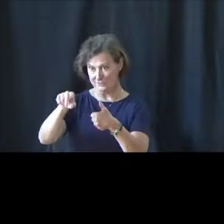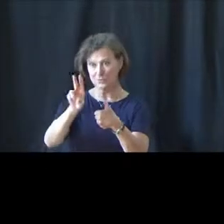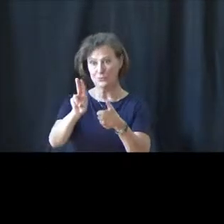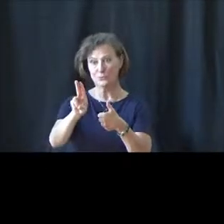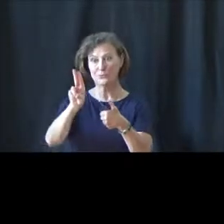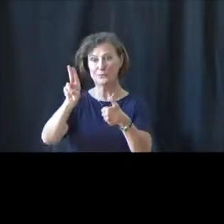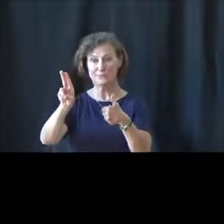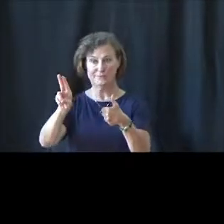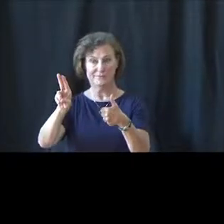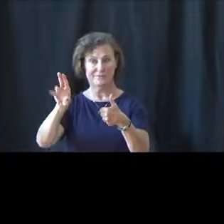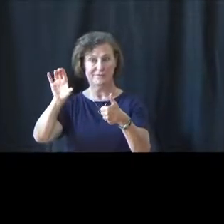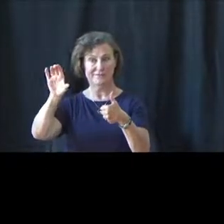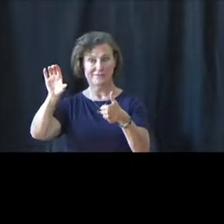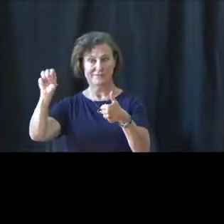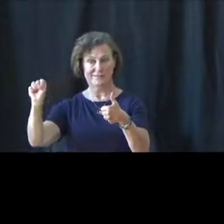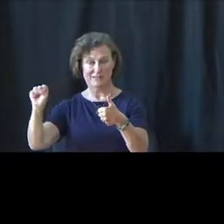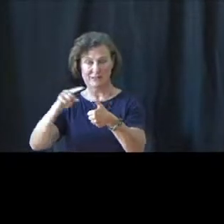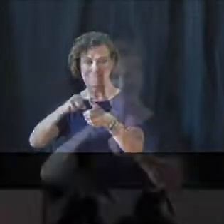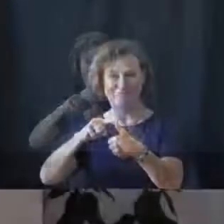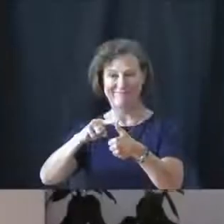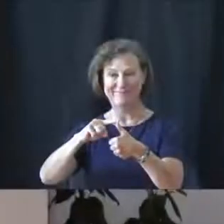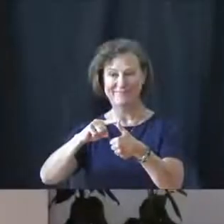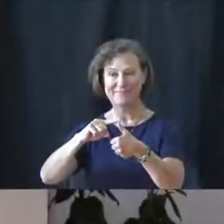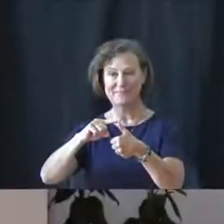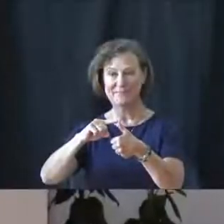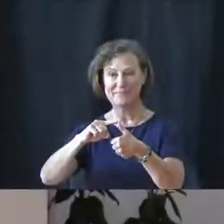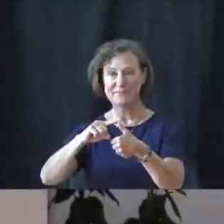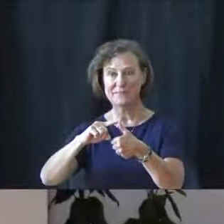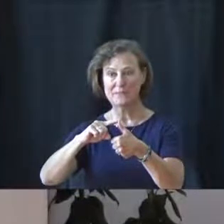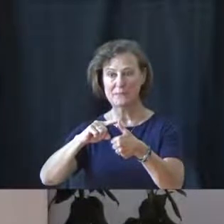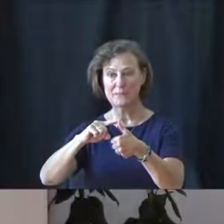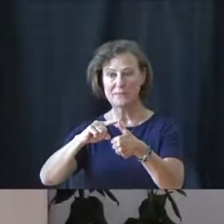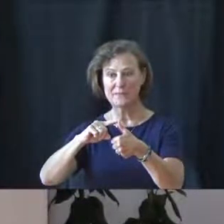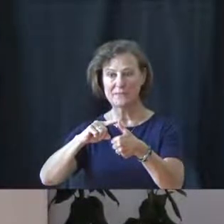Unitarian Universalist Congregation of Salem.